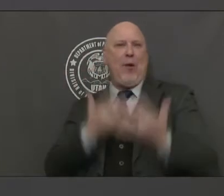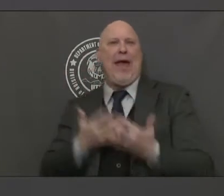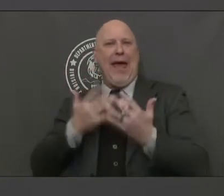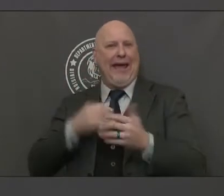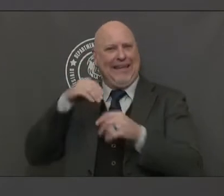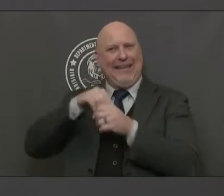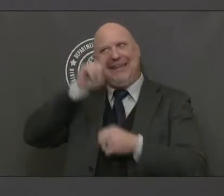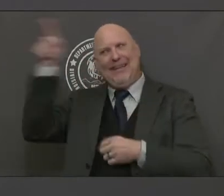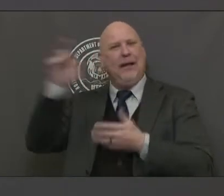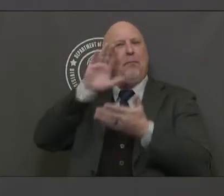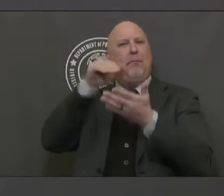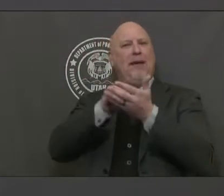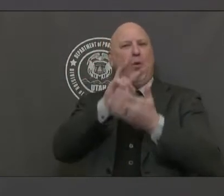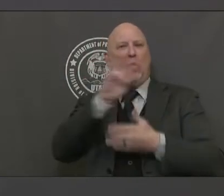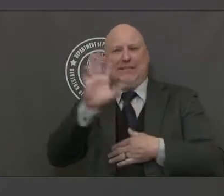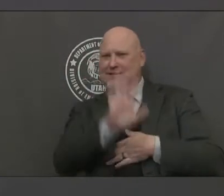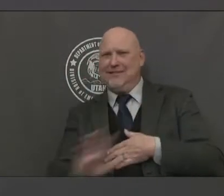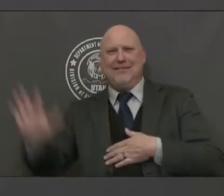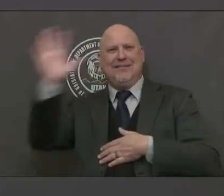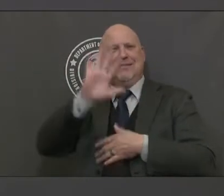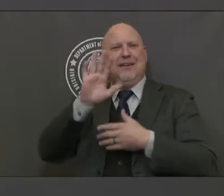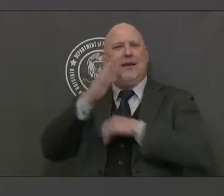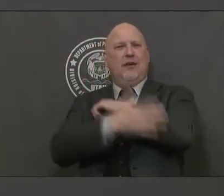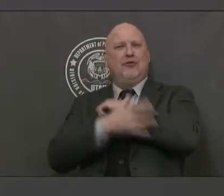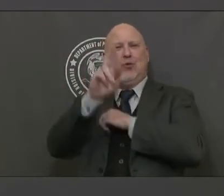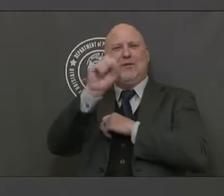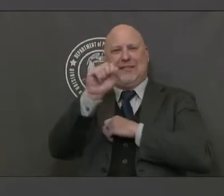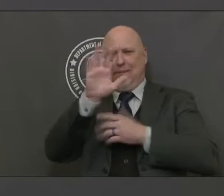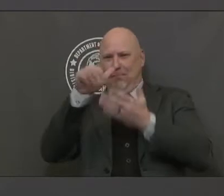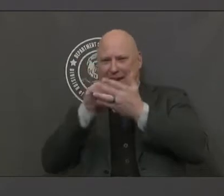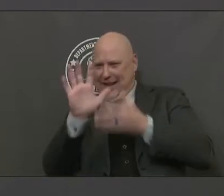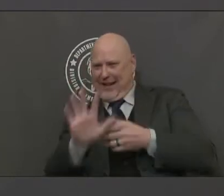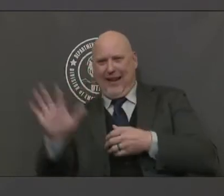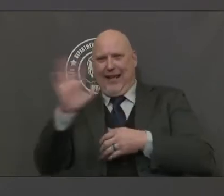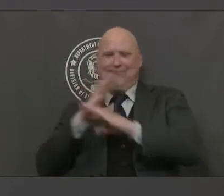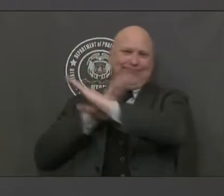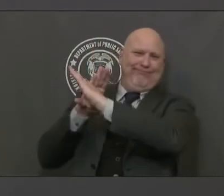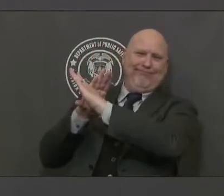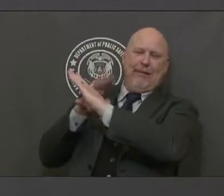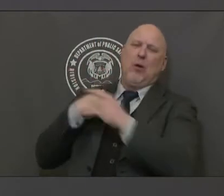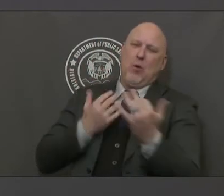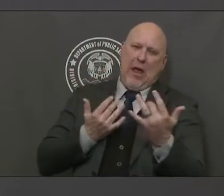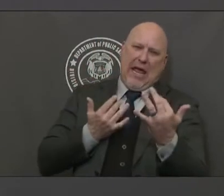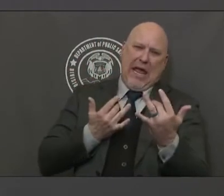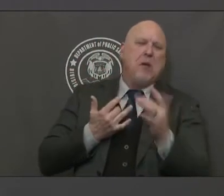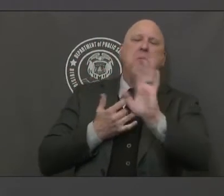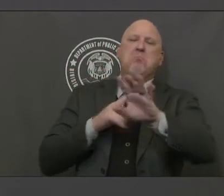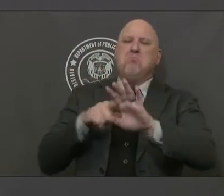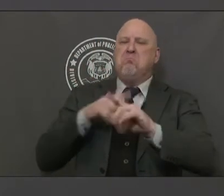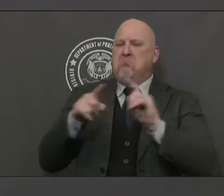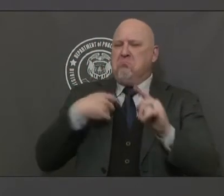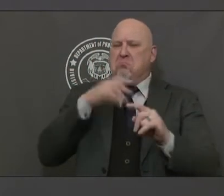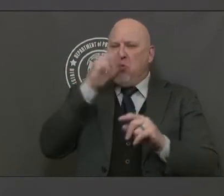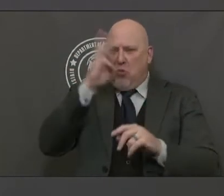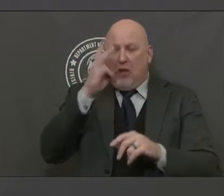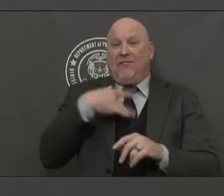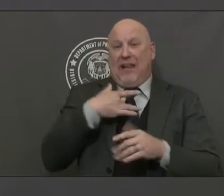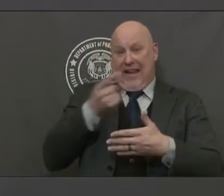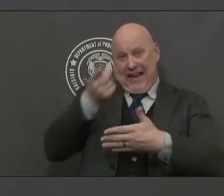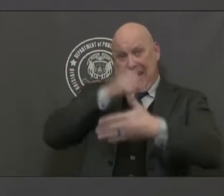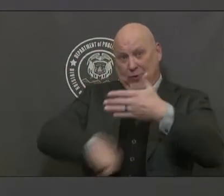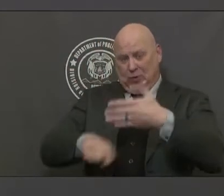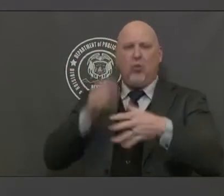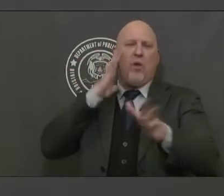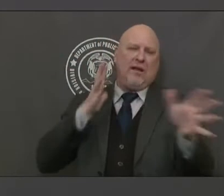rapidly working to make up the decrease that we saw last week. We appreciate the patience of all those who had